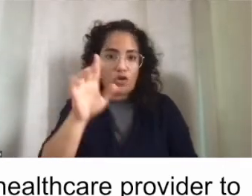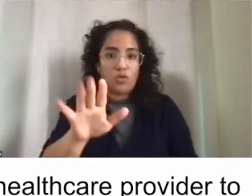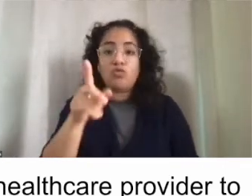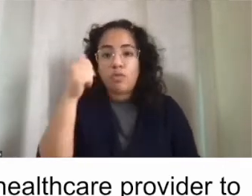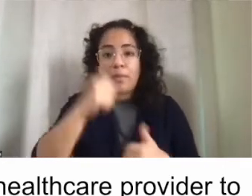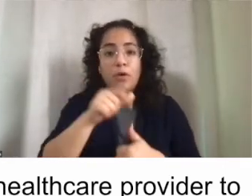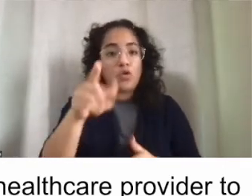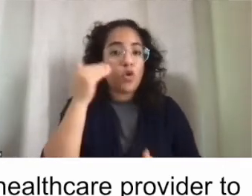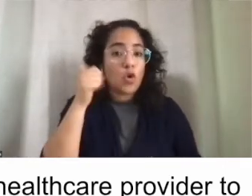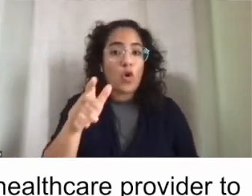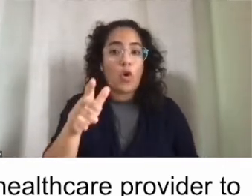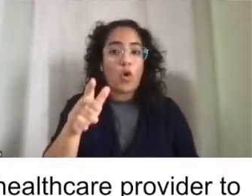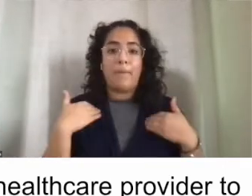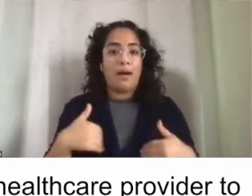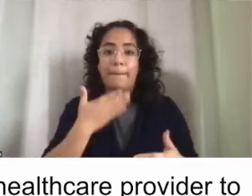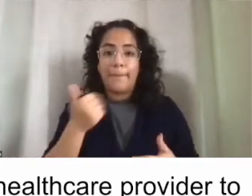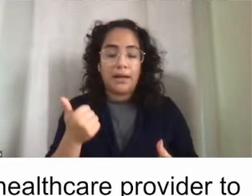your body best, and